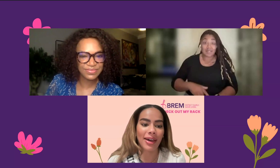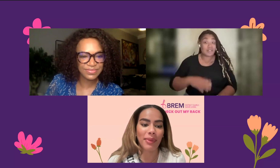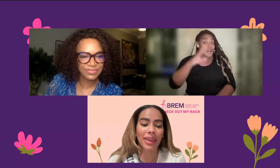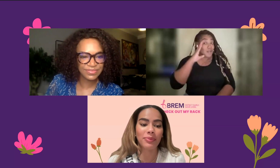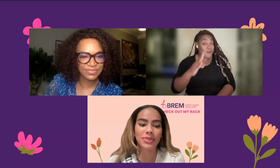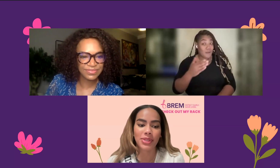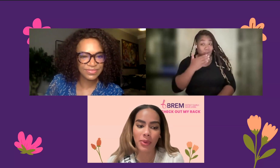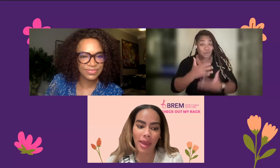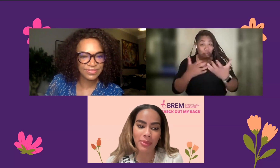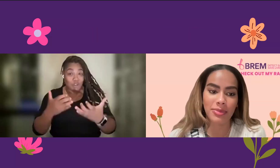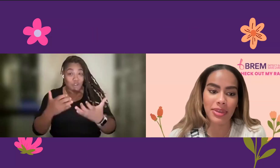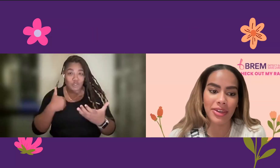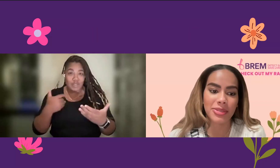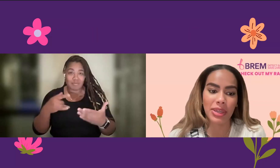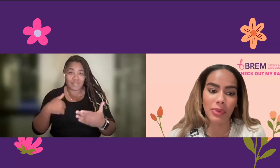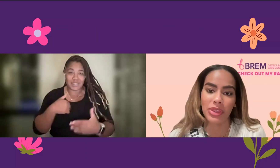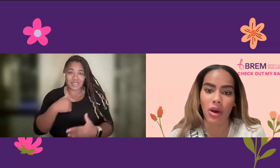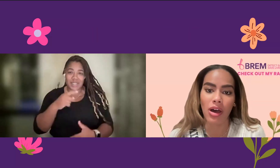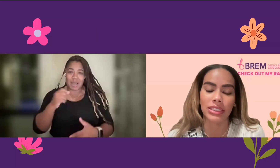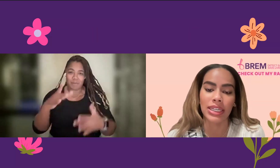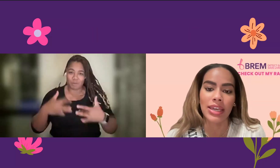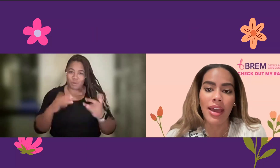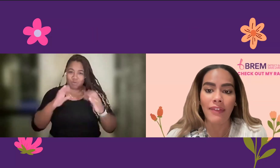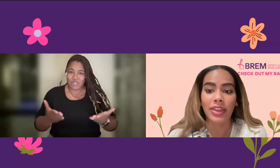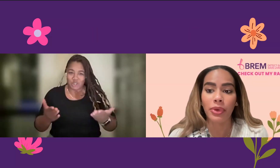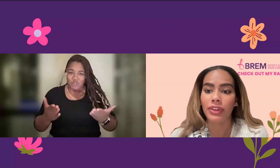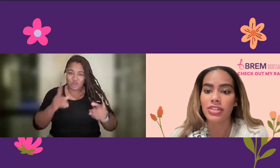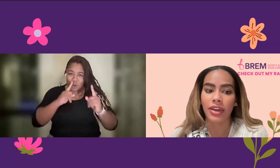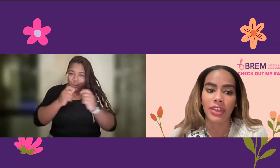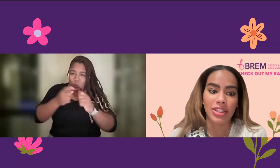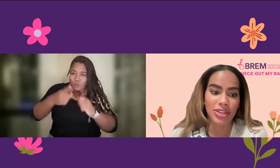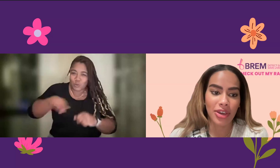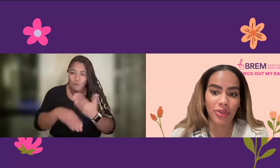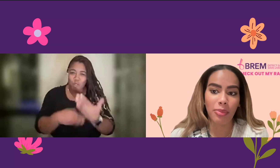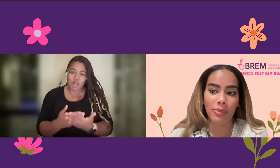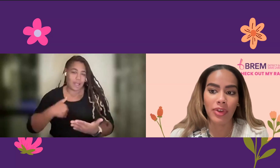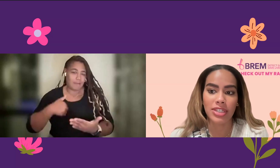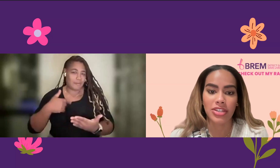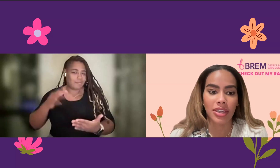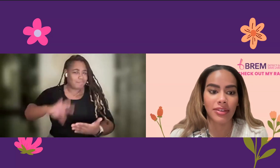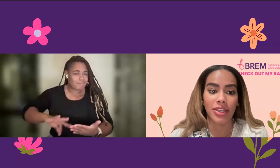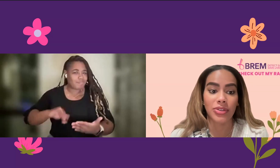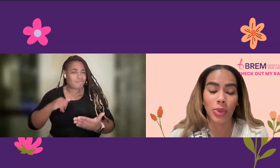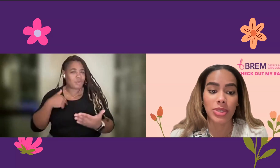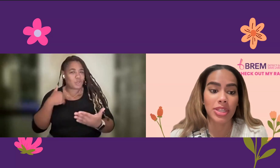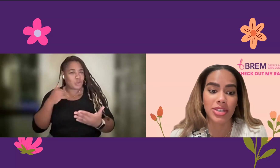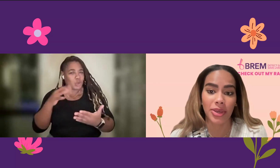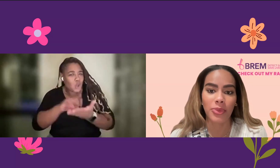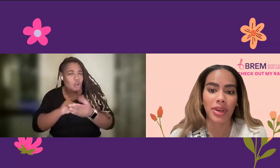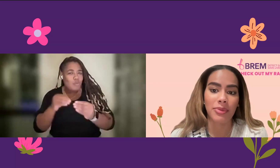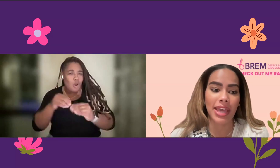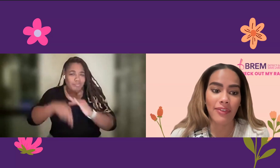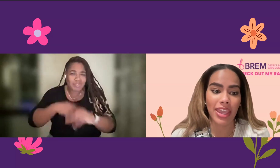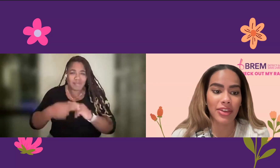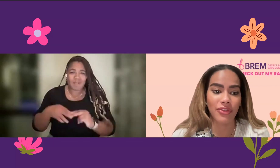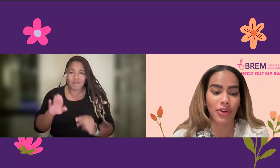me. I'm so happy to be here speaking with you all. I've had the privilege of getting to know the Bren Foundation in 2022